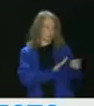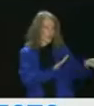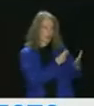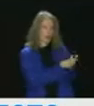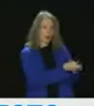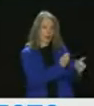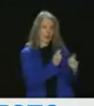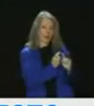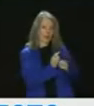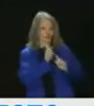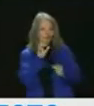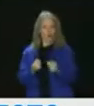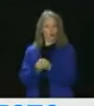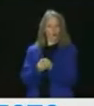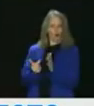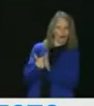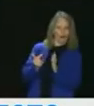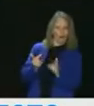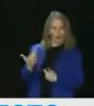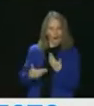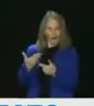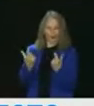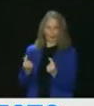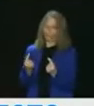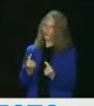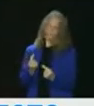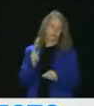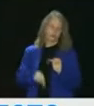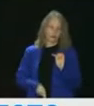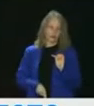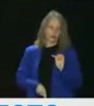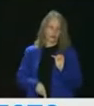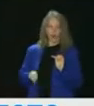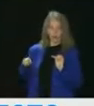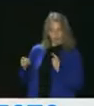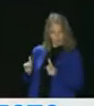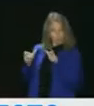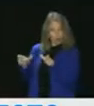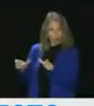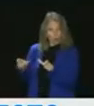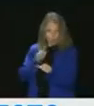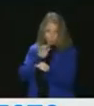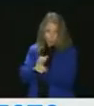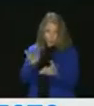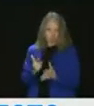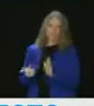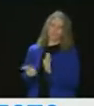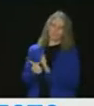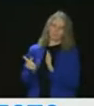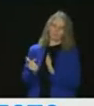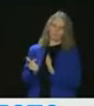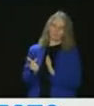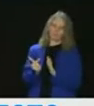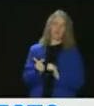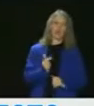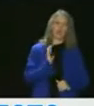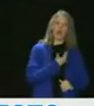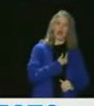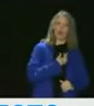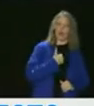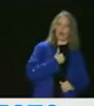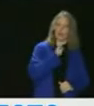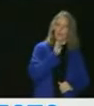criminal act or illegal activity, and these blockades are illegal. Canadian banks are